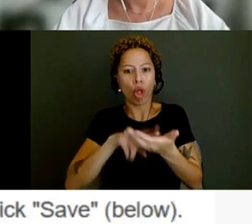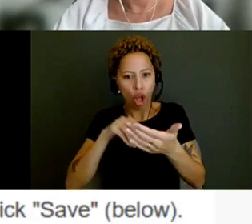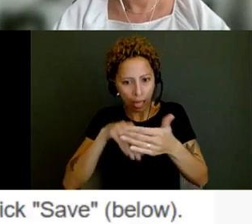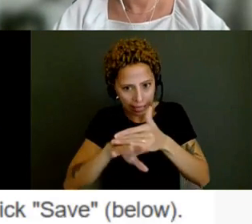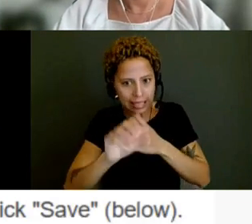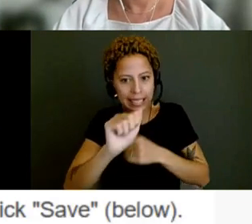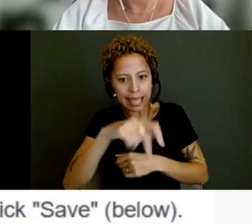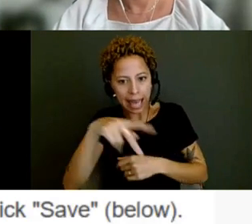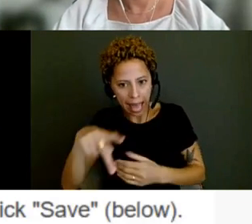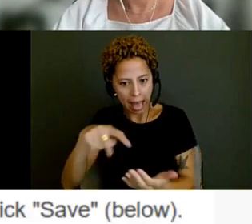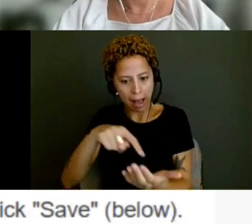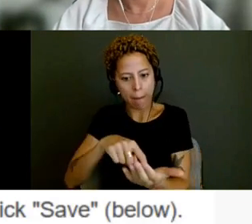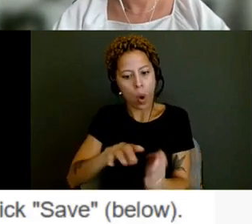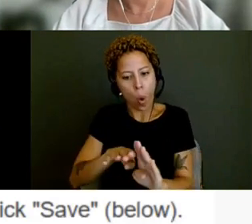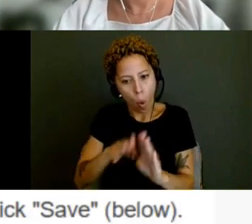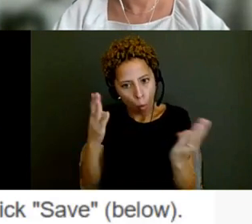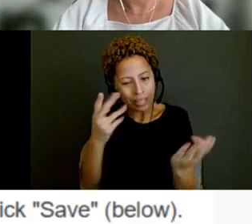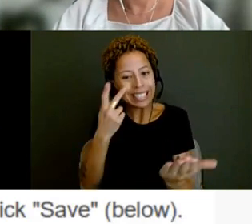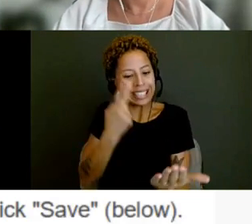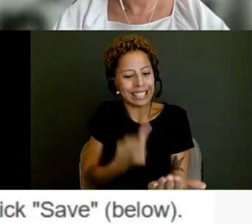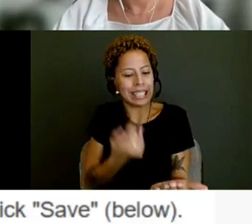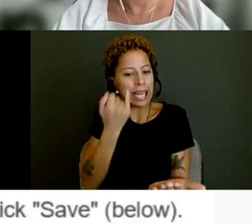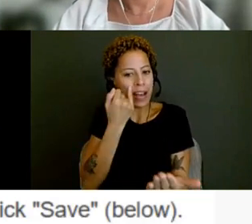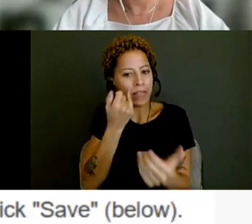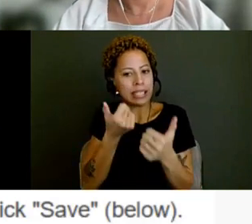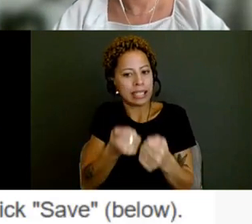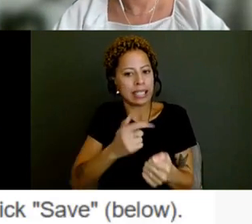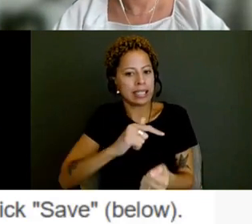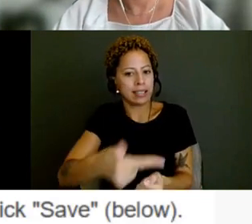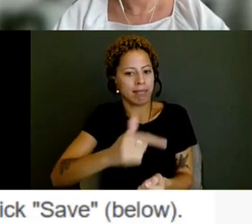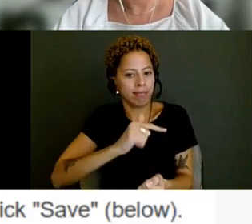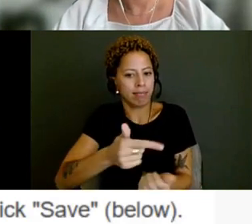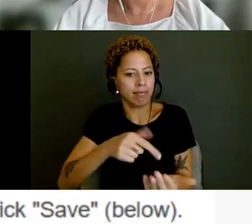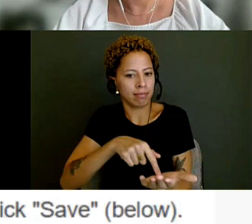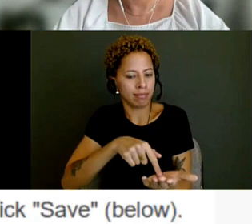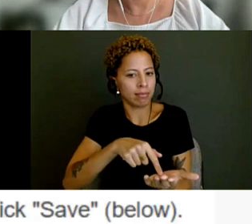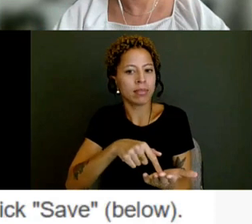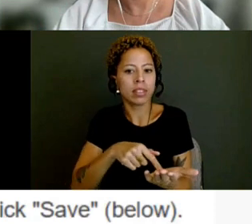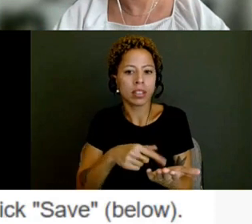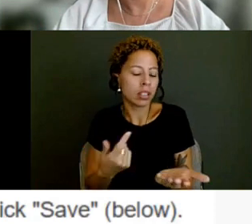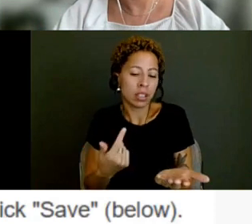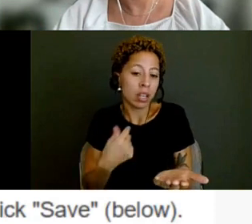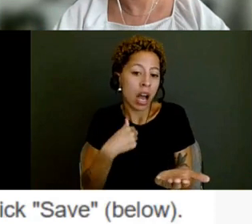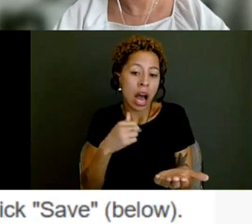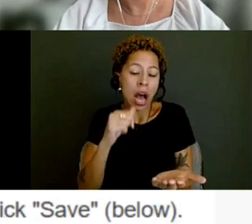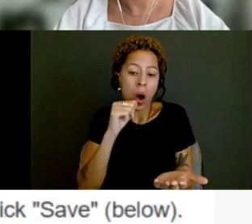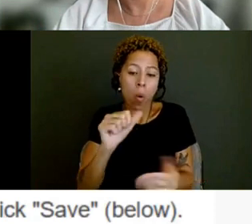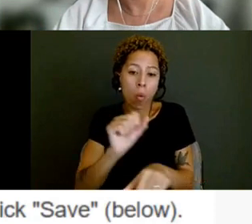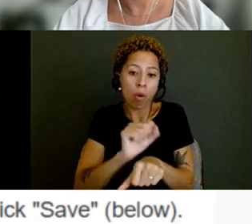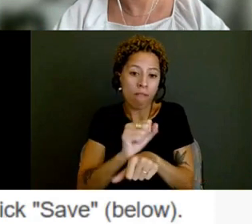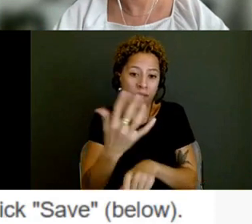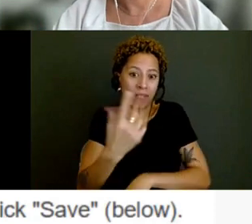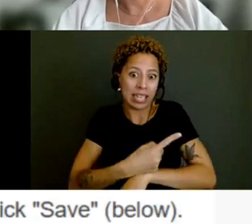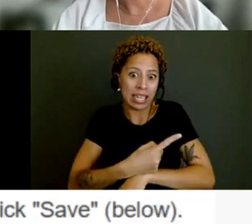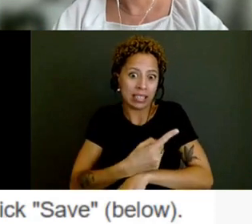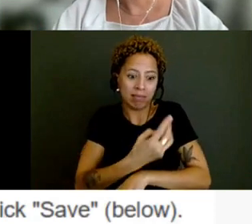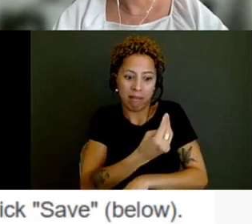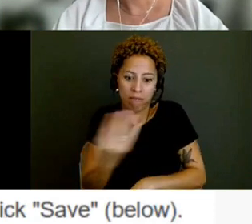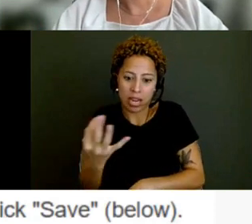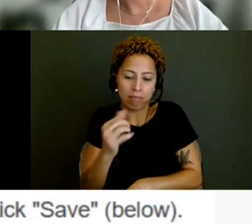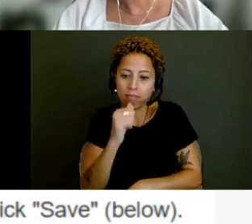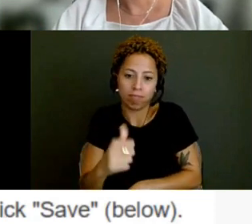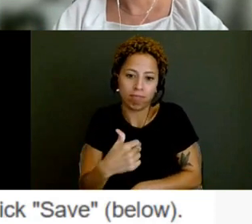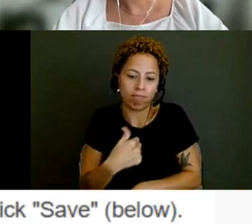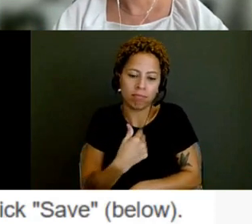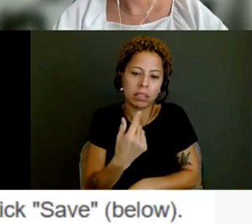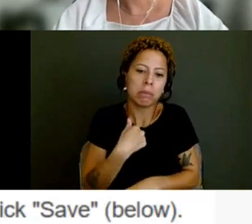are notifications. And anyways, I don't work 5 days a week. I only work a few days a week. And sure enough, I